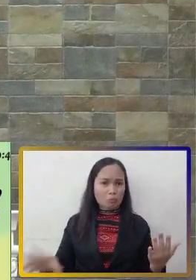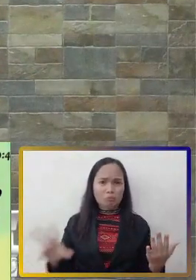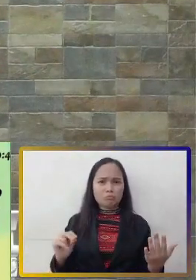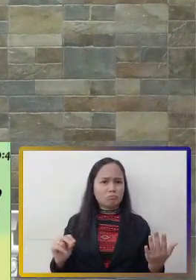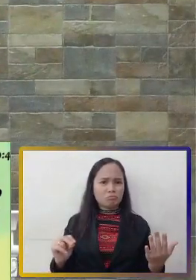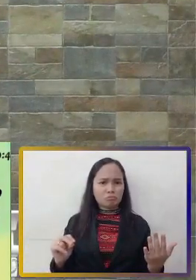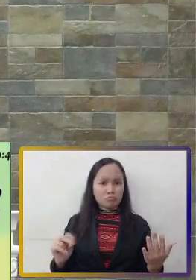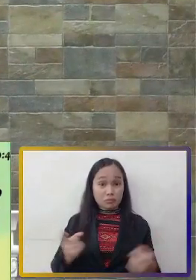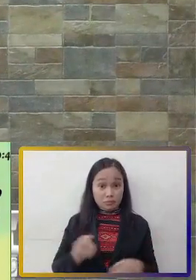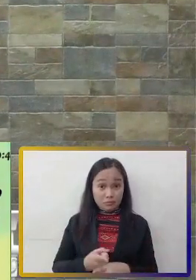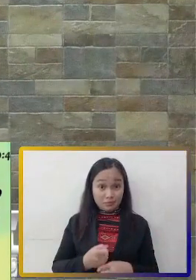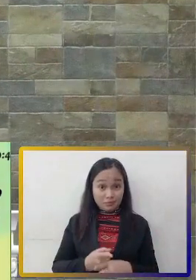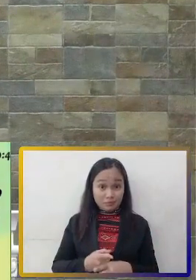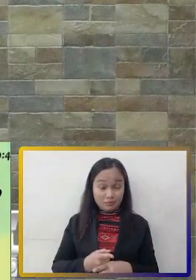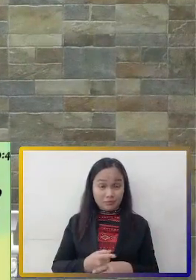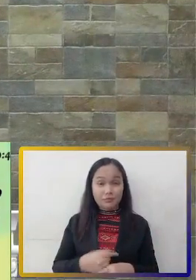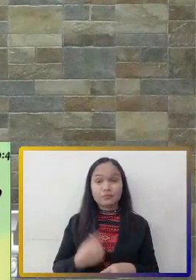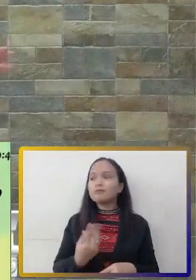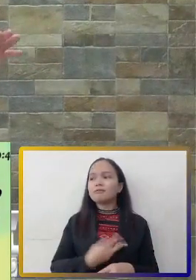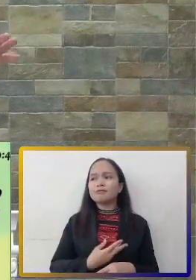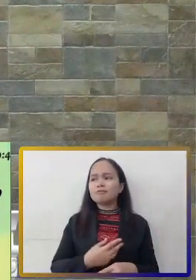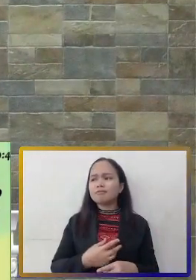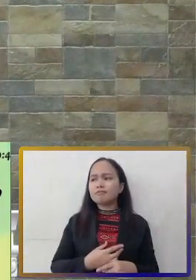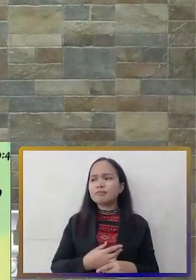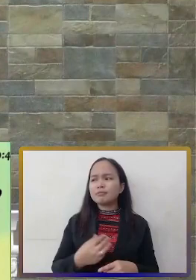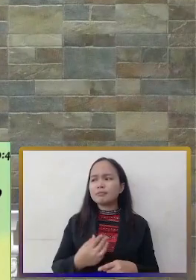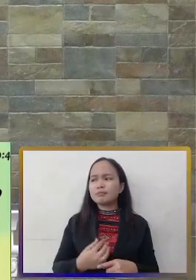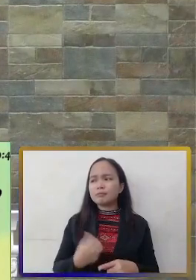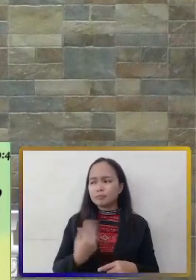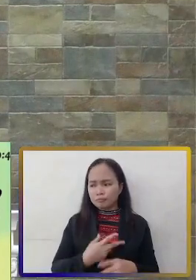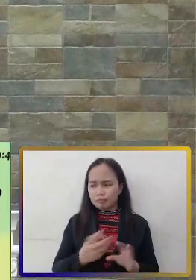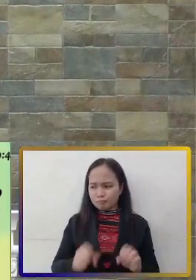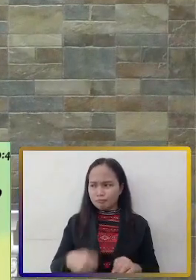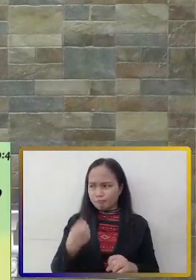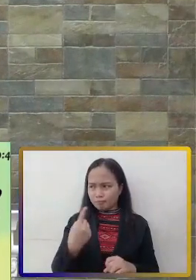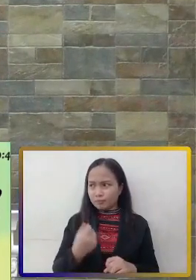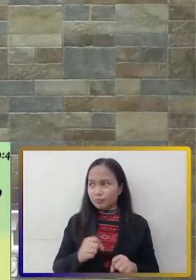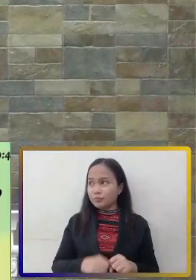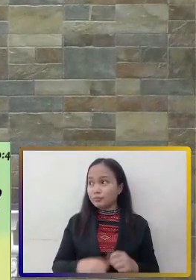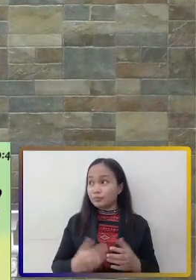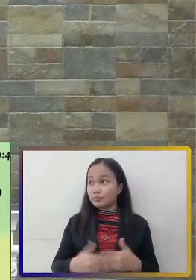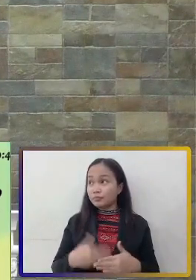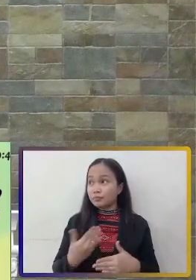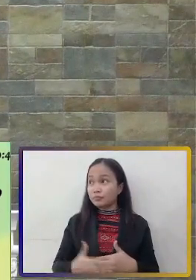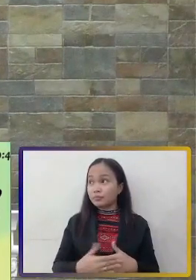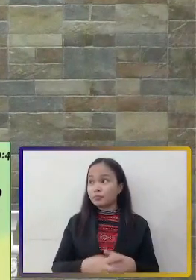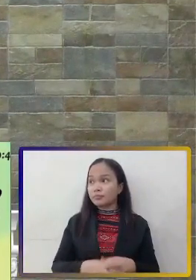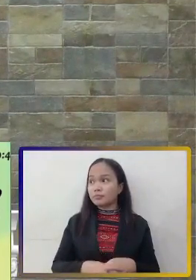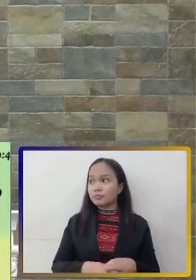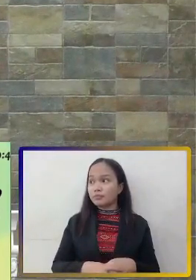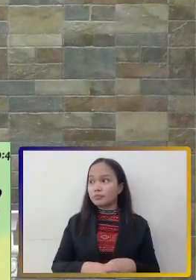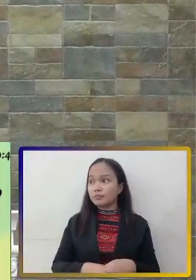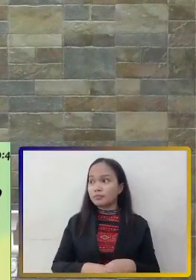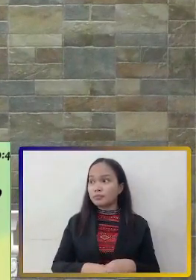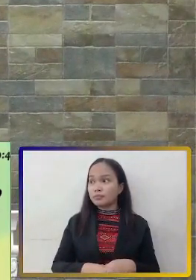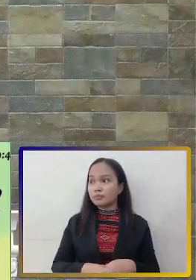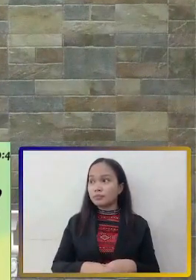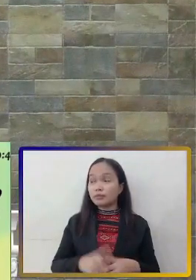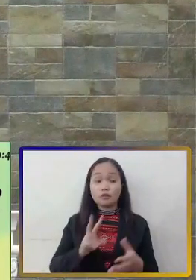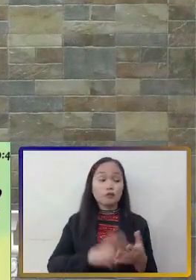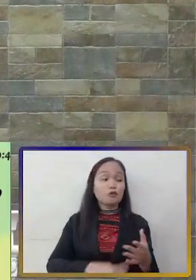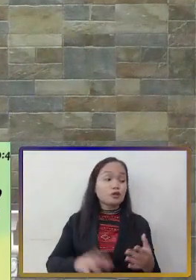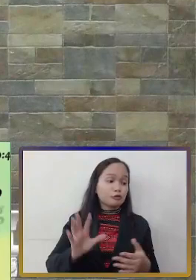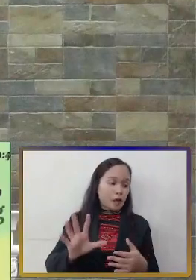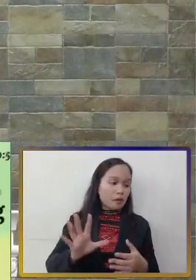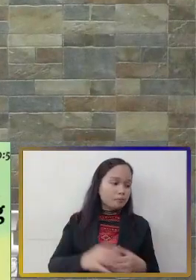Very clear, mga kapatid. I mean, there's nothing deep about this message. All right? Now, let's keep going. Verse number